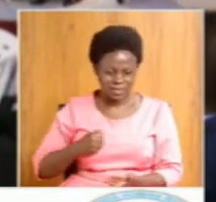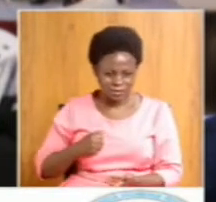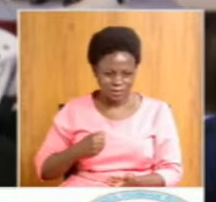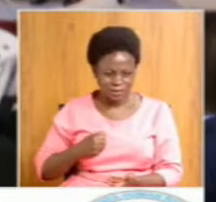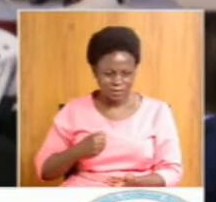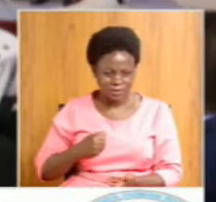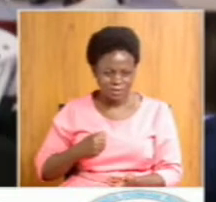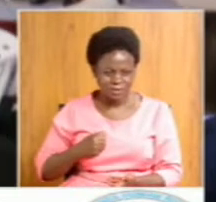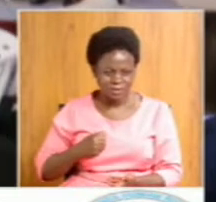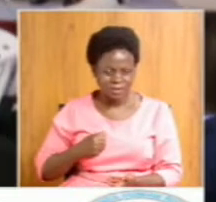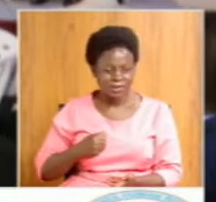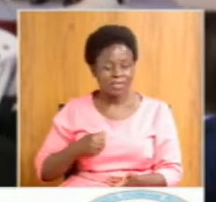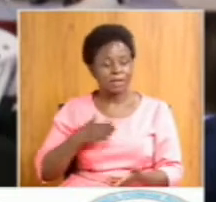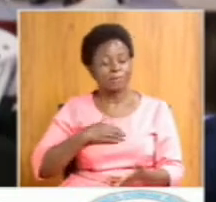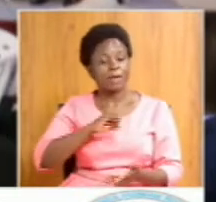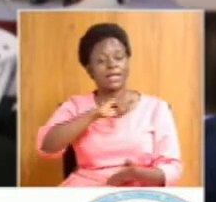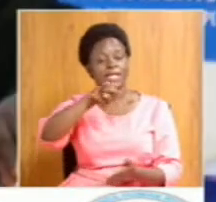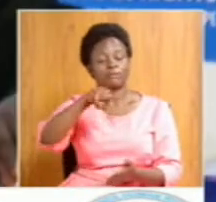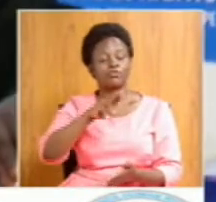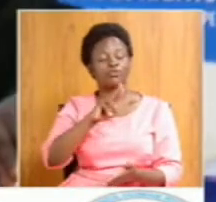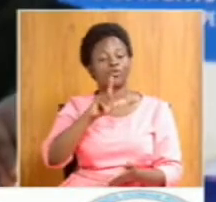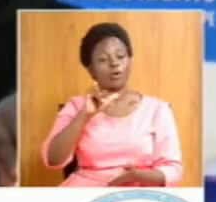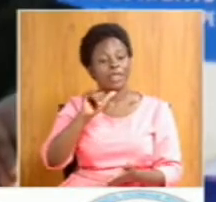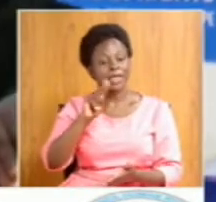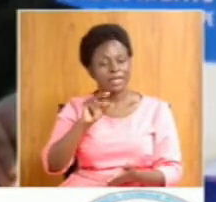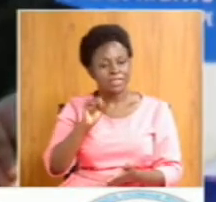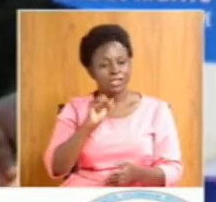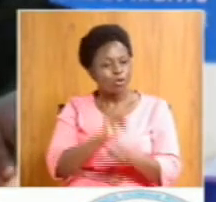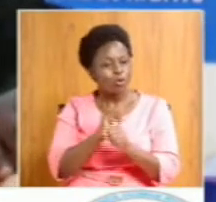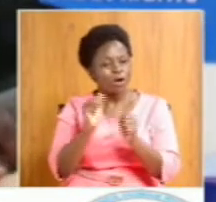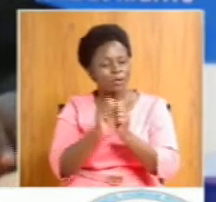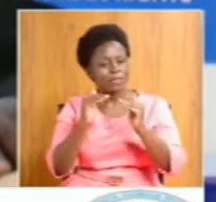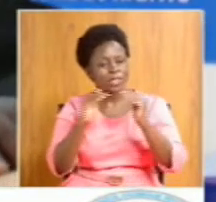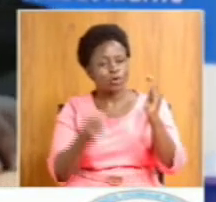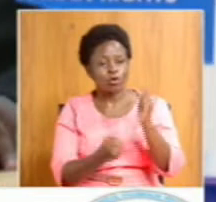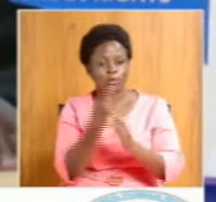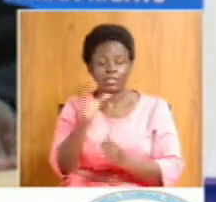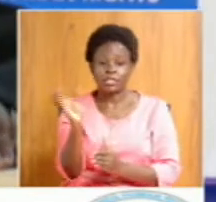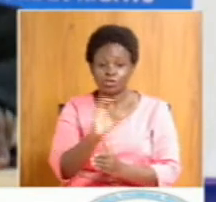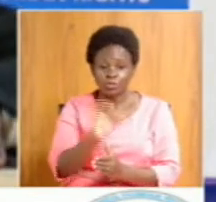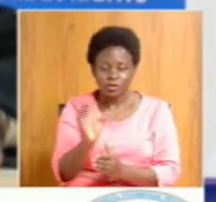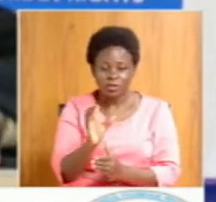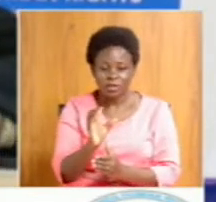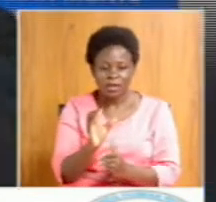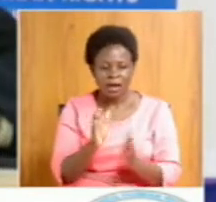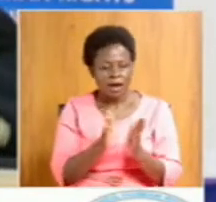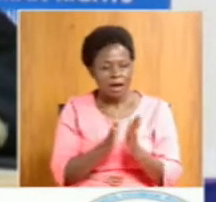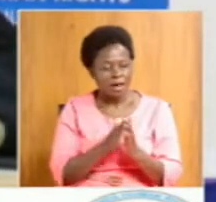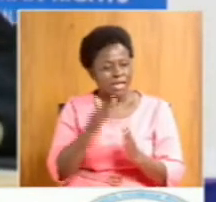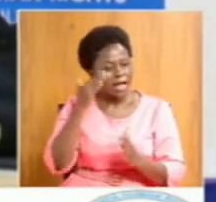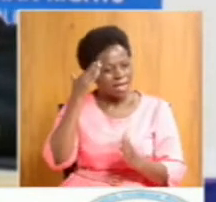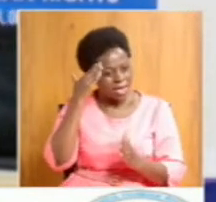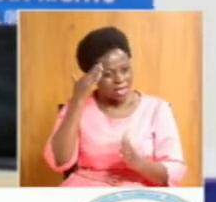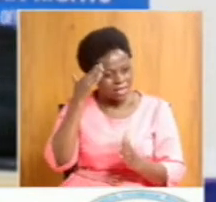Good afternoon. I'm Julius Kamiya. I work with the Equal Opportunities Commission, and I head